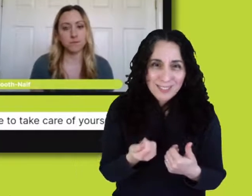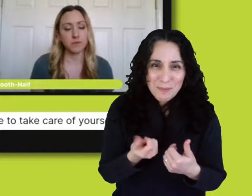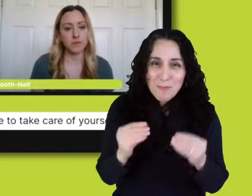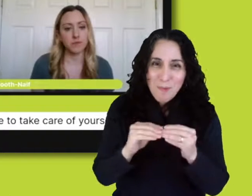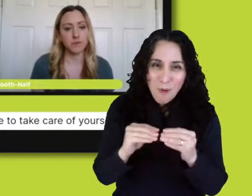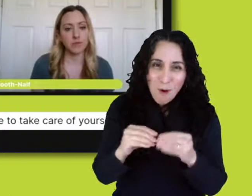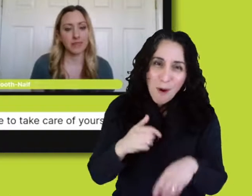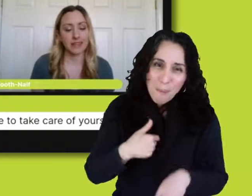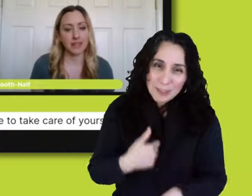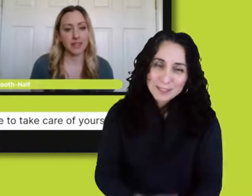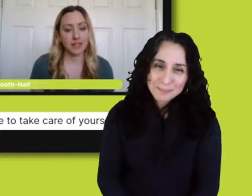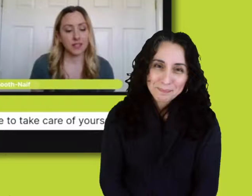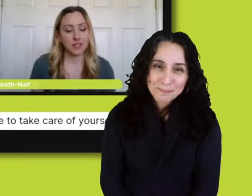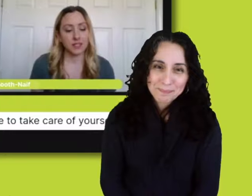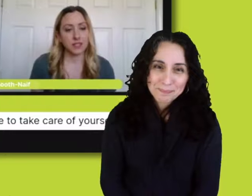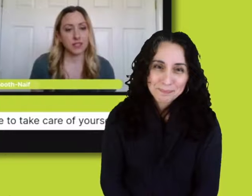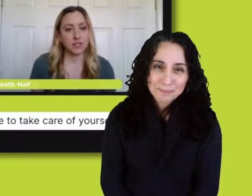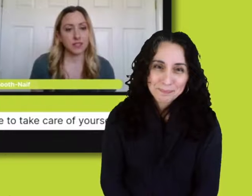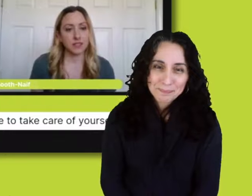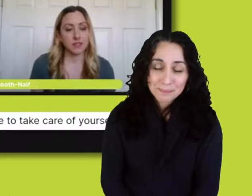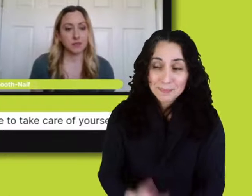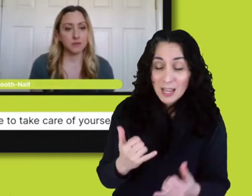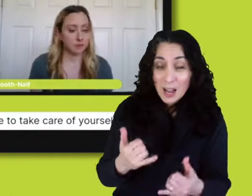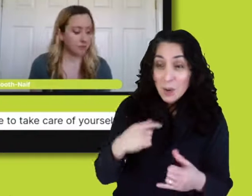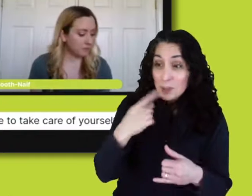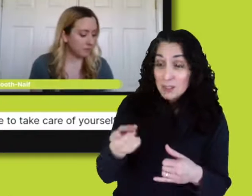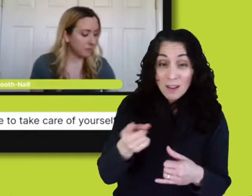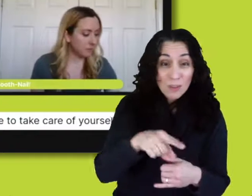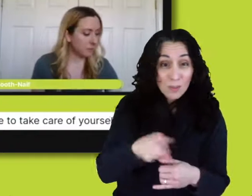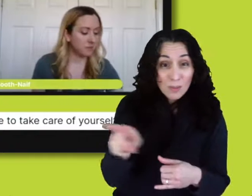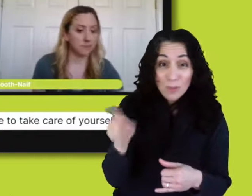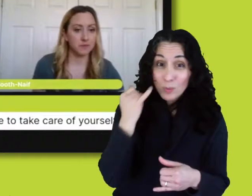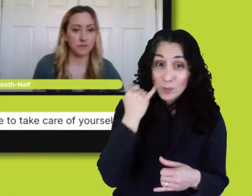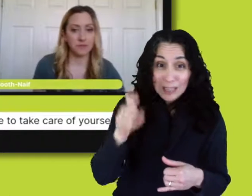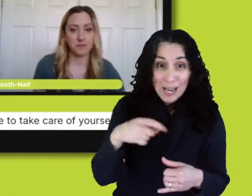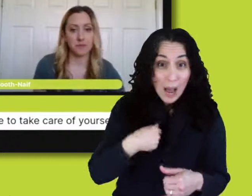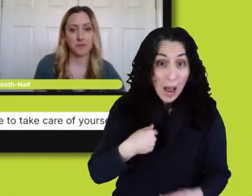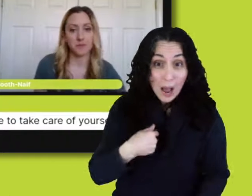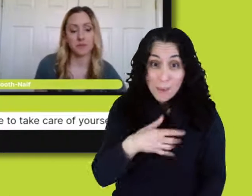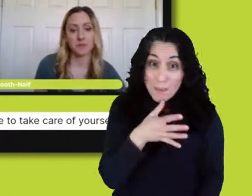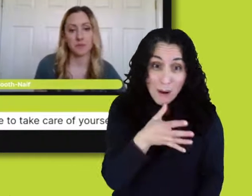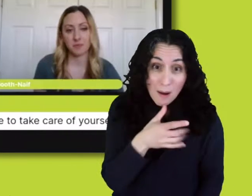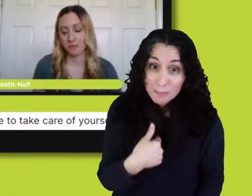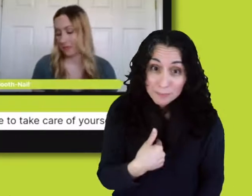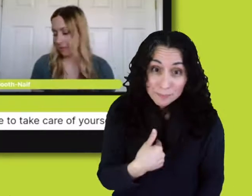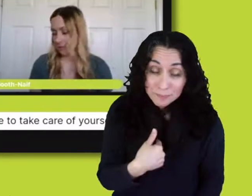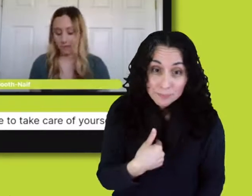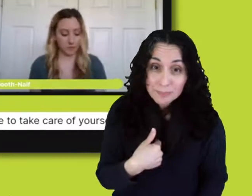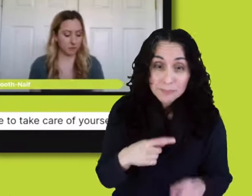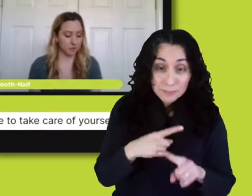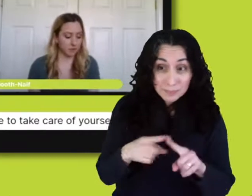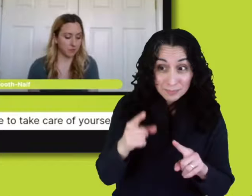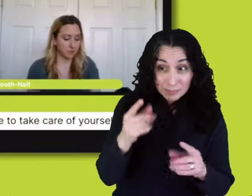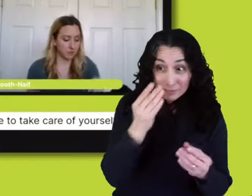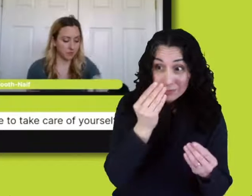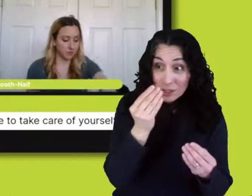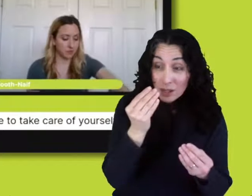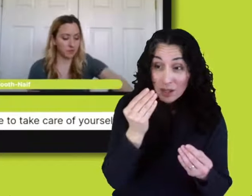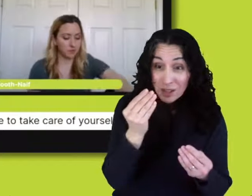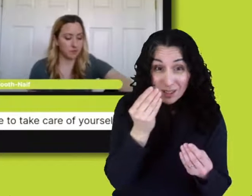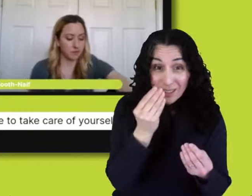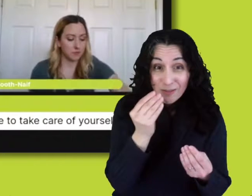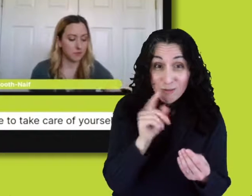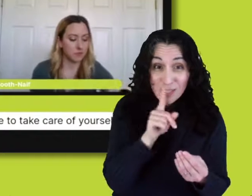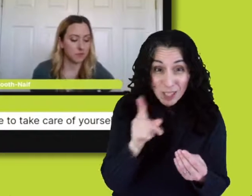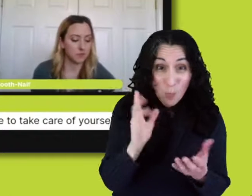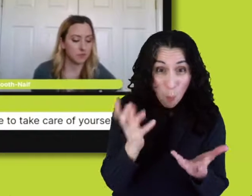take this time also to say to anybody out there who needs it, I'm not a parent, but I will say, like, to give your kids